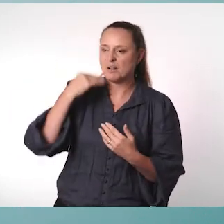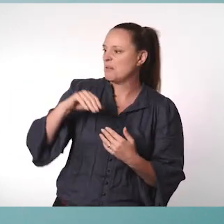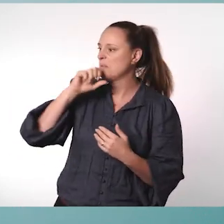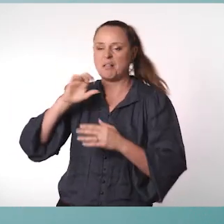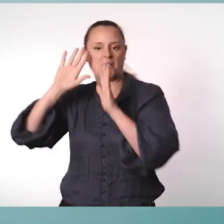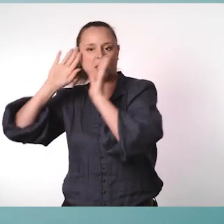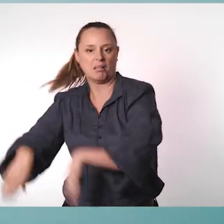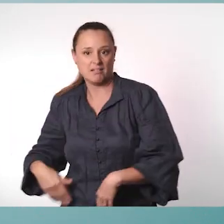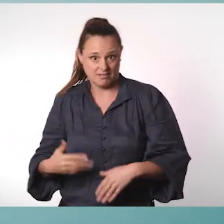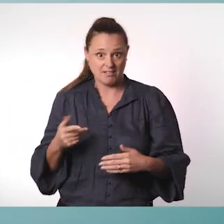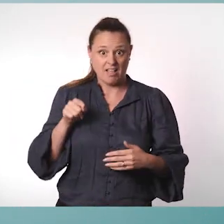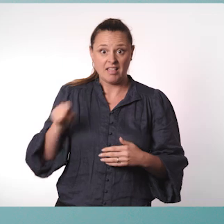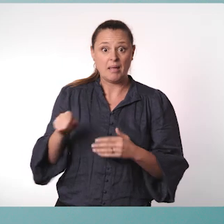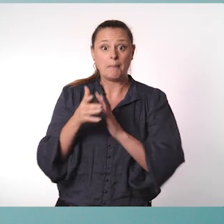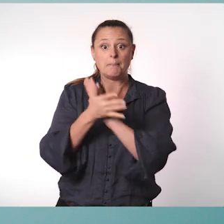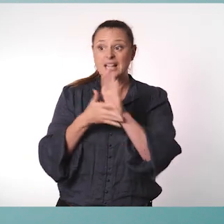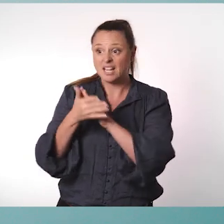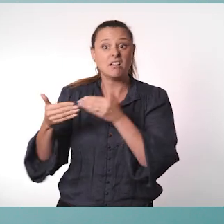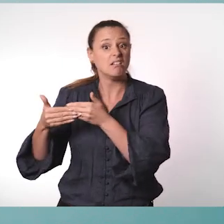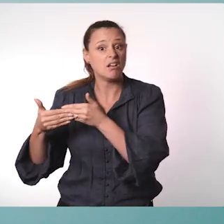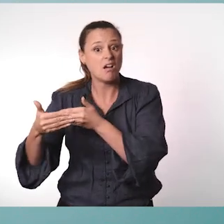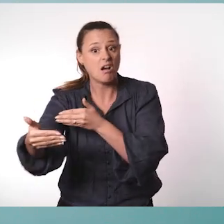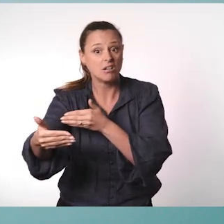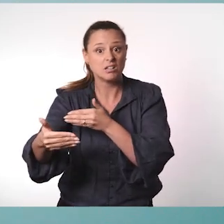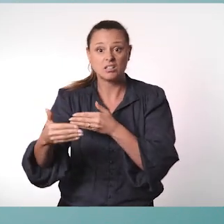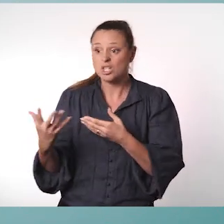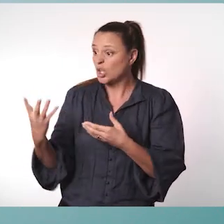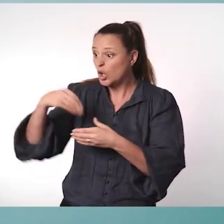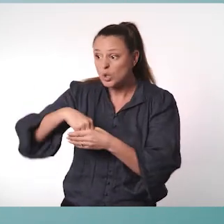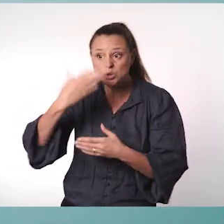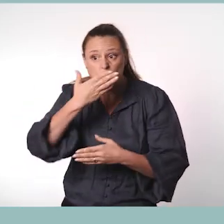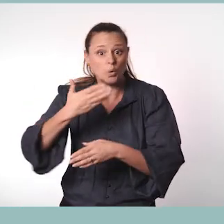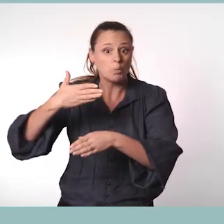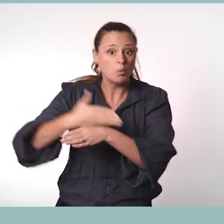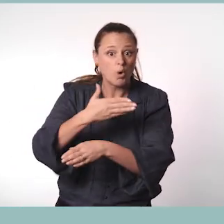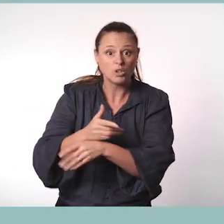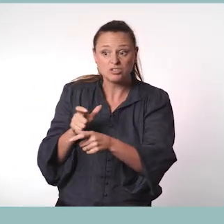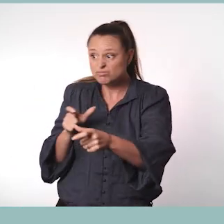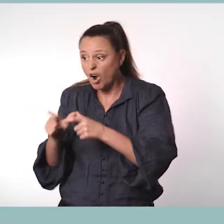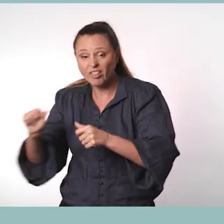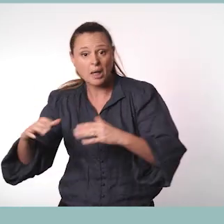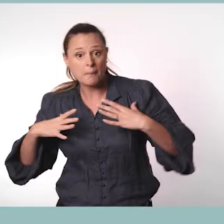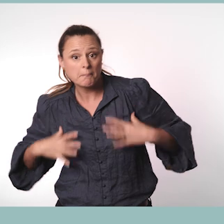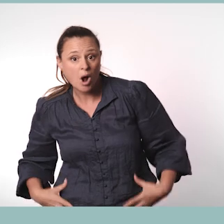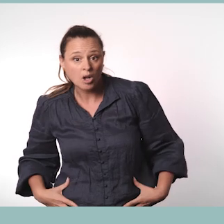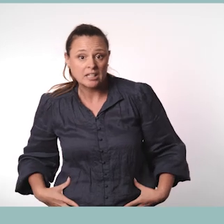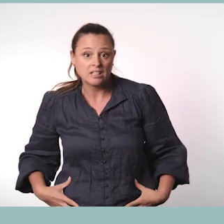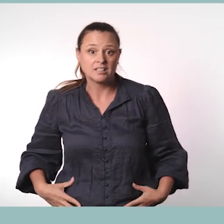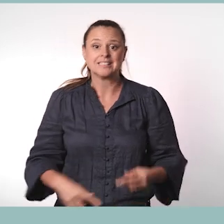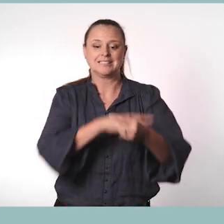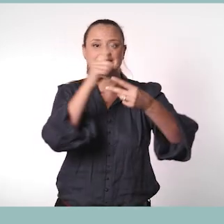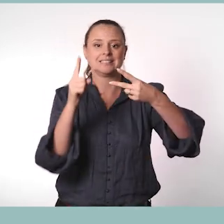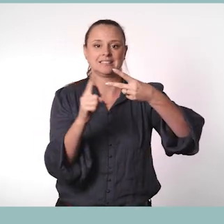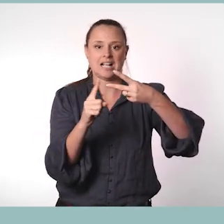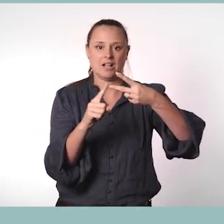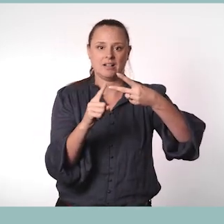from things like school or work, or controlling what they can and can't do with their body. Second, normalising violence,